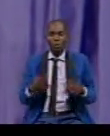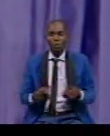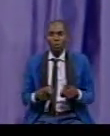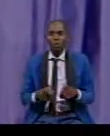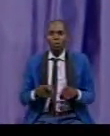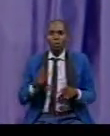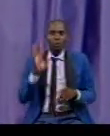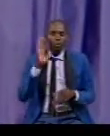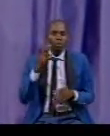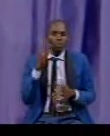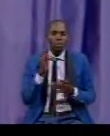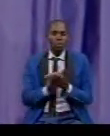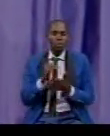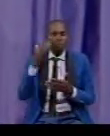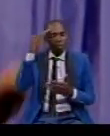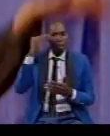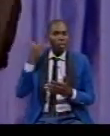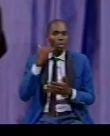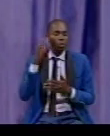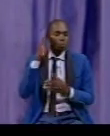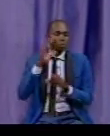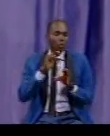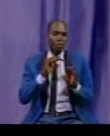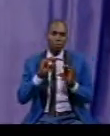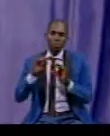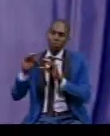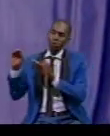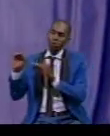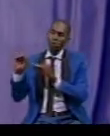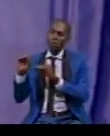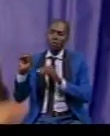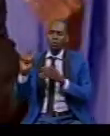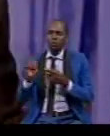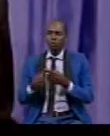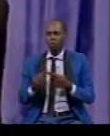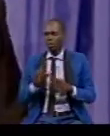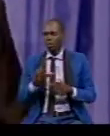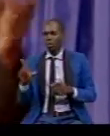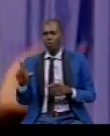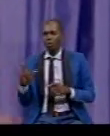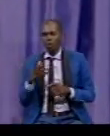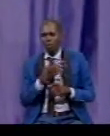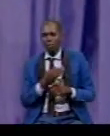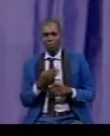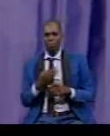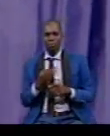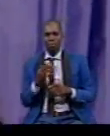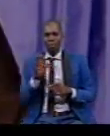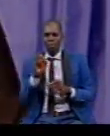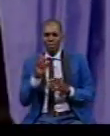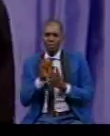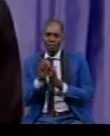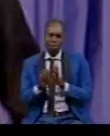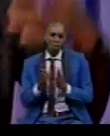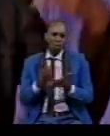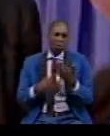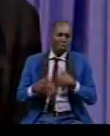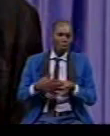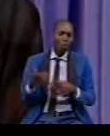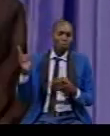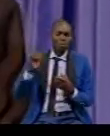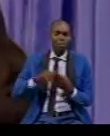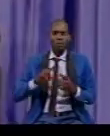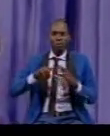Jesus said unto him, if thou canst believe. That's all. If